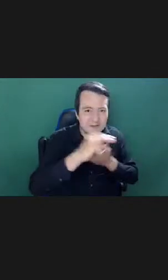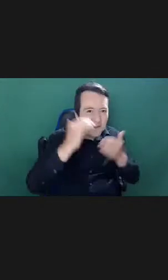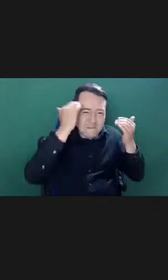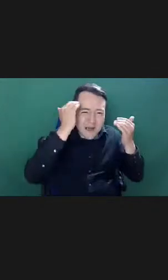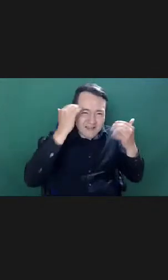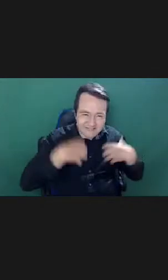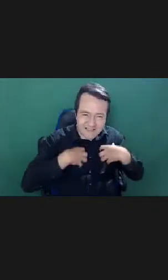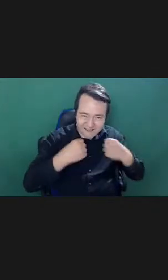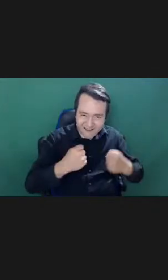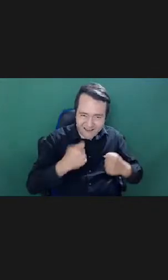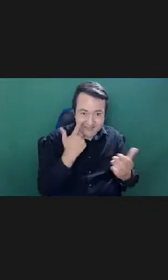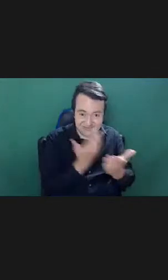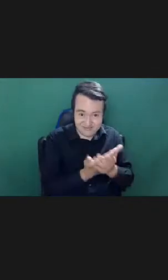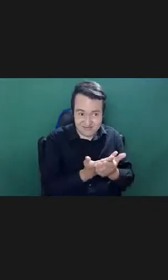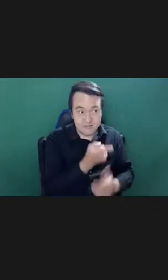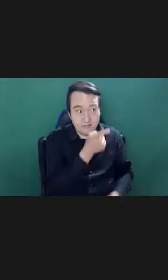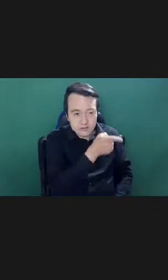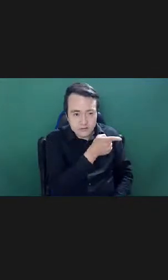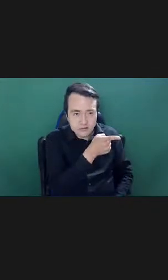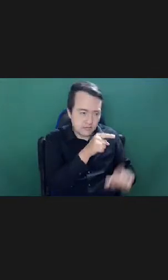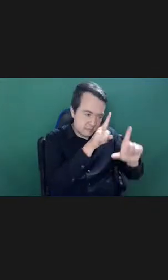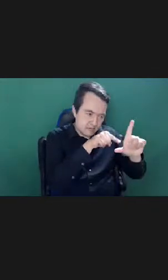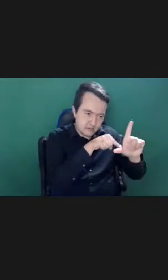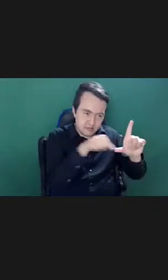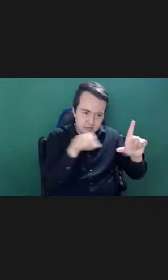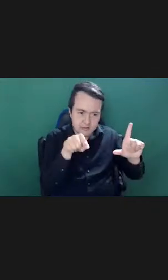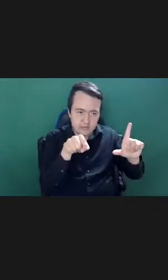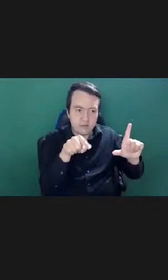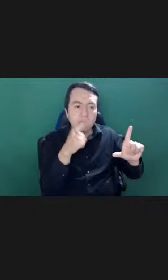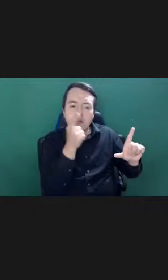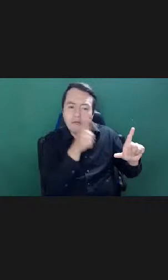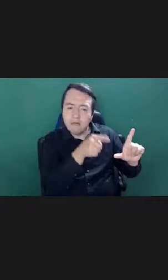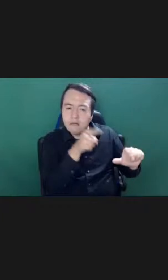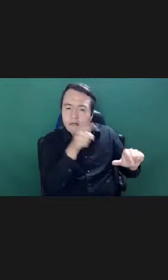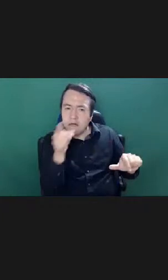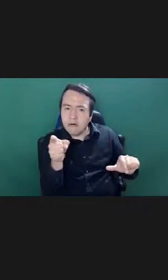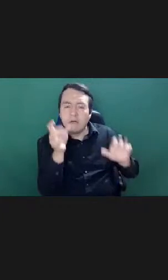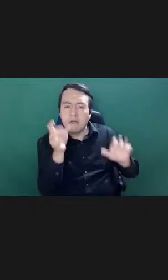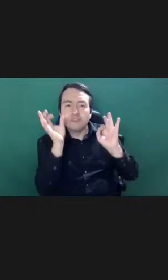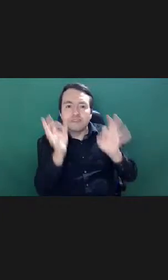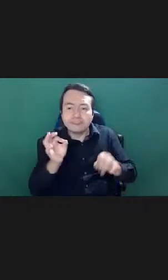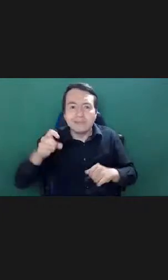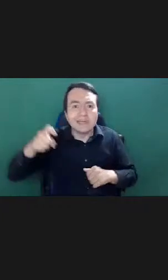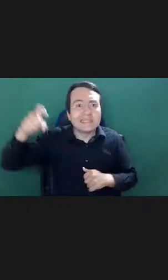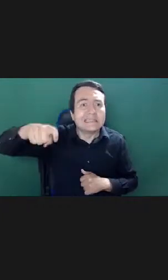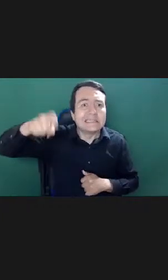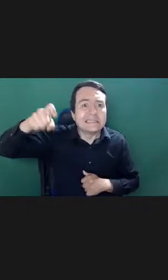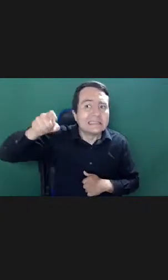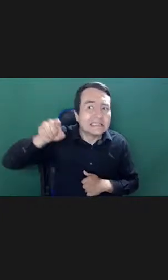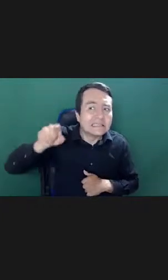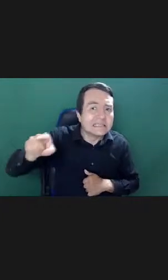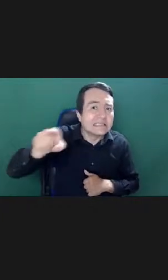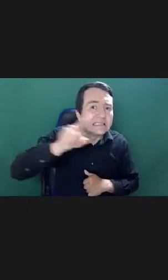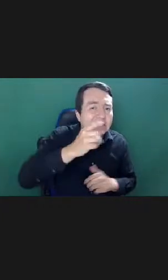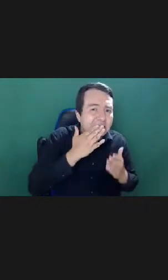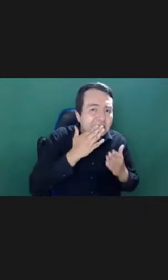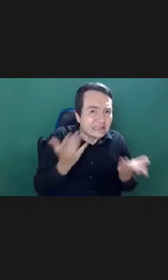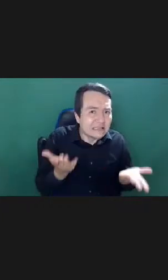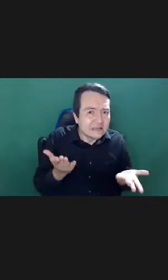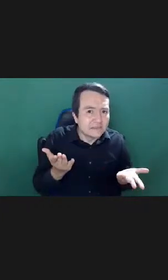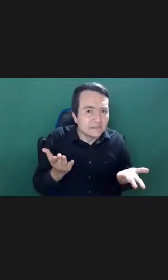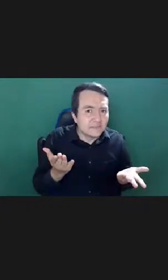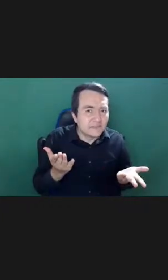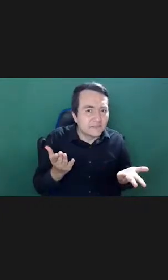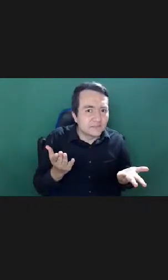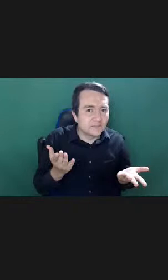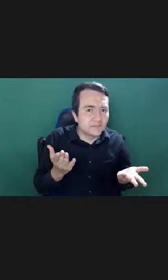health. And so here on the x-axis we have the GDP,